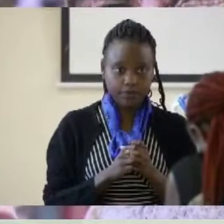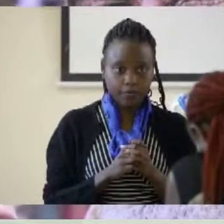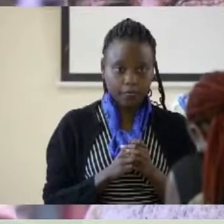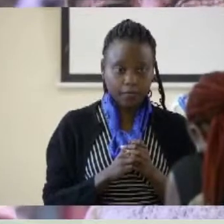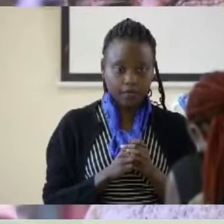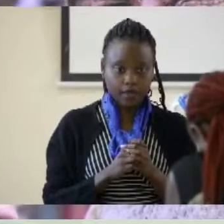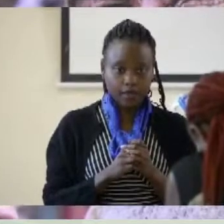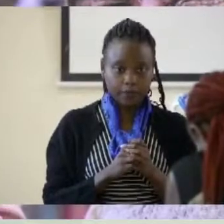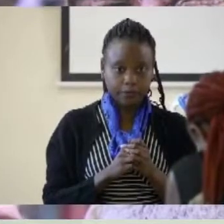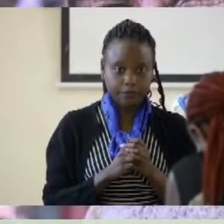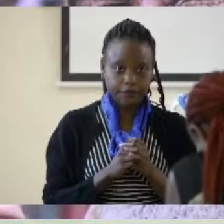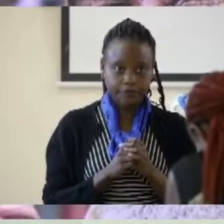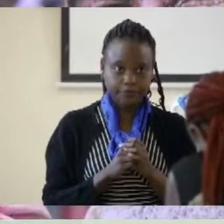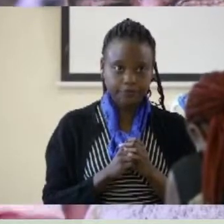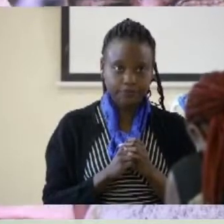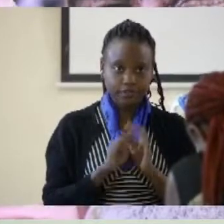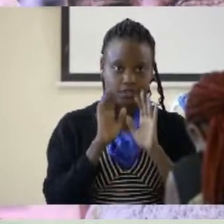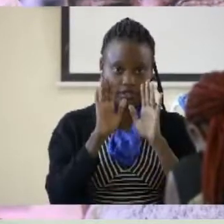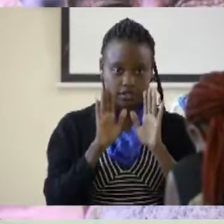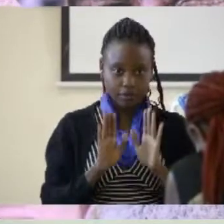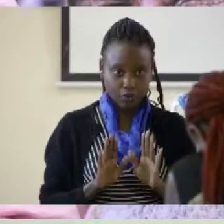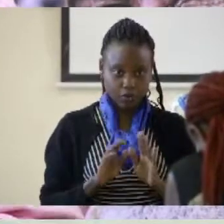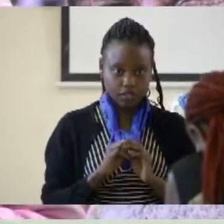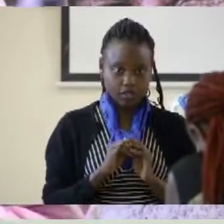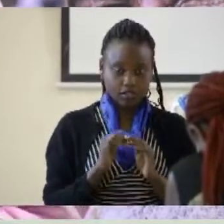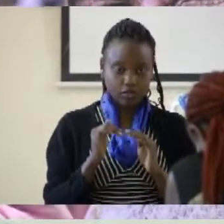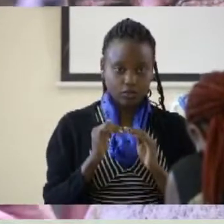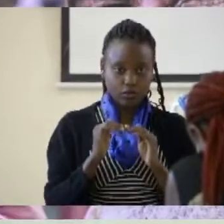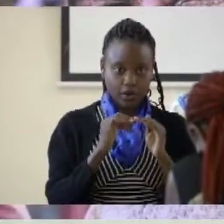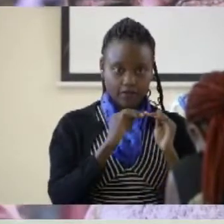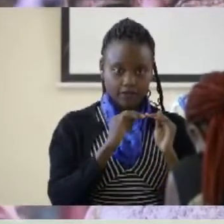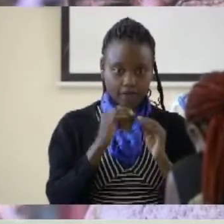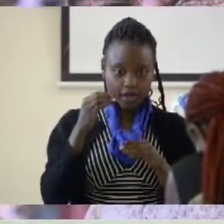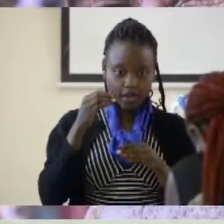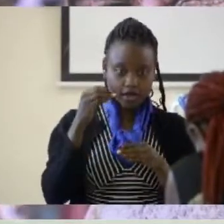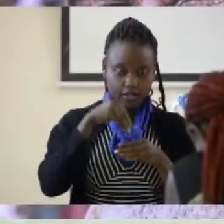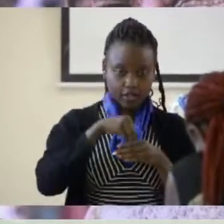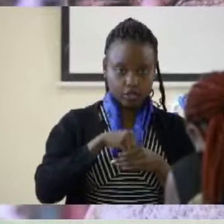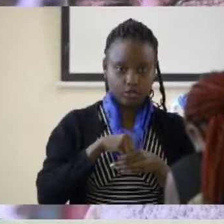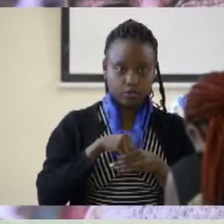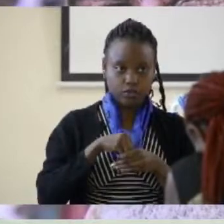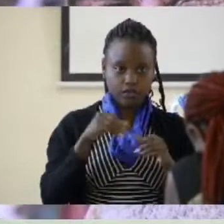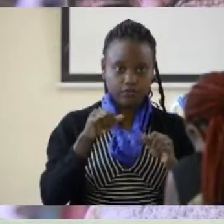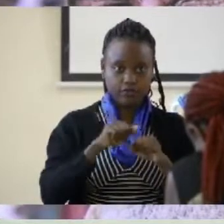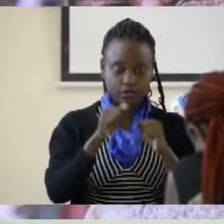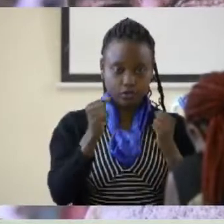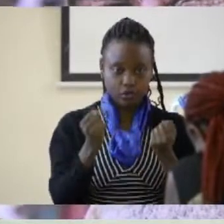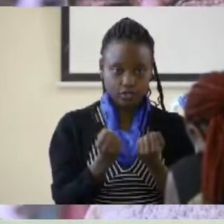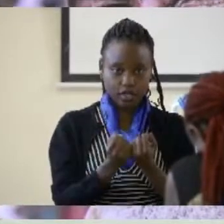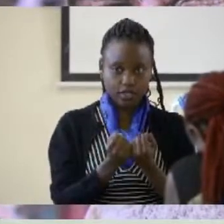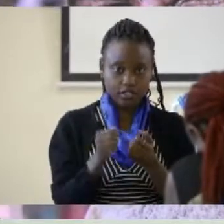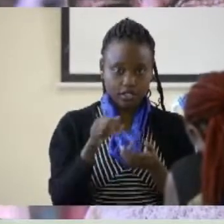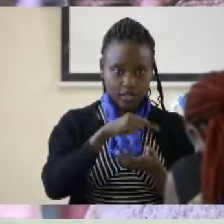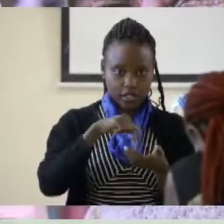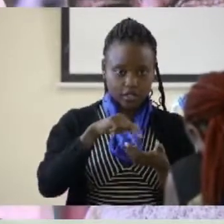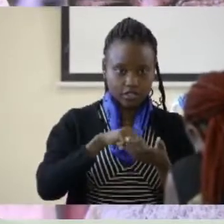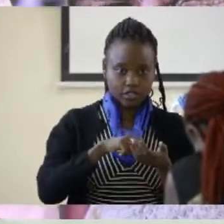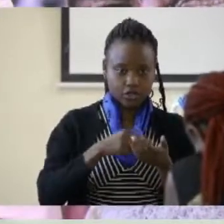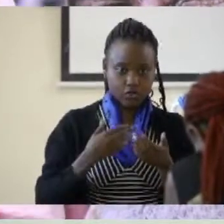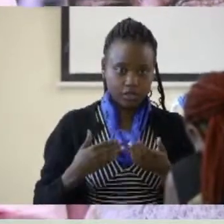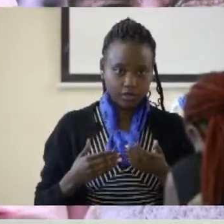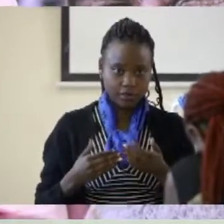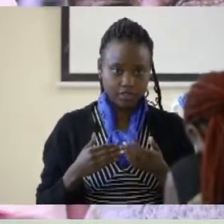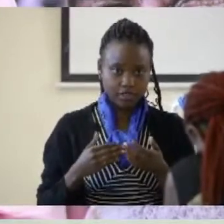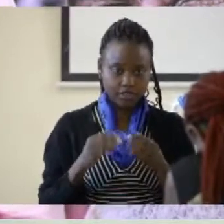fundamental to a fair and inclusive society, and central element in addressing the